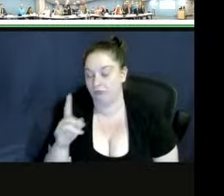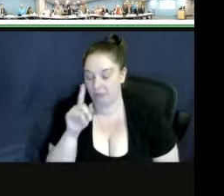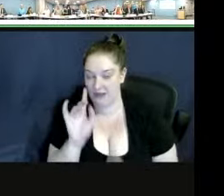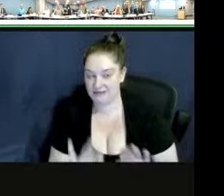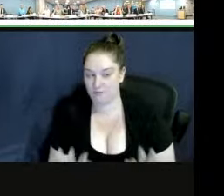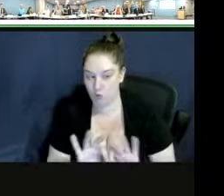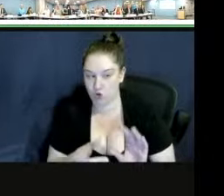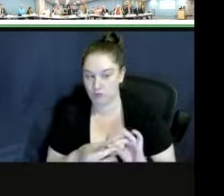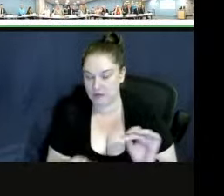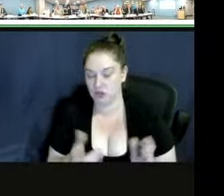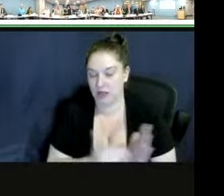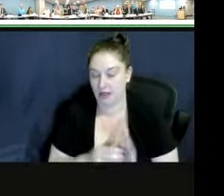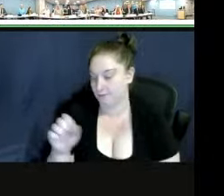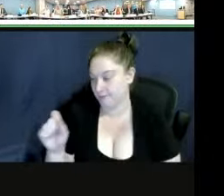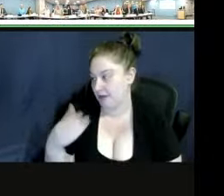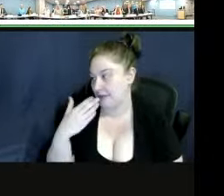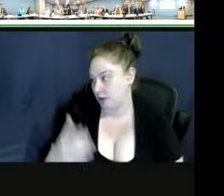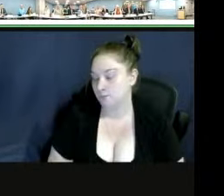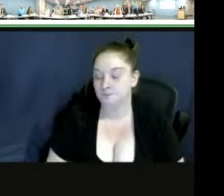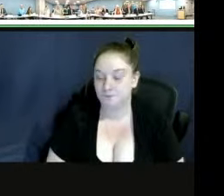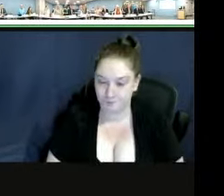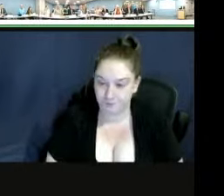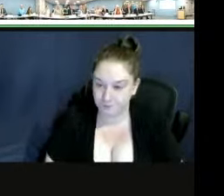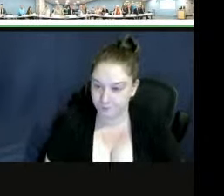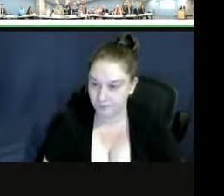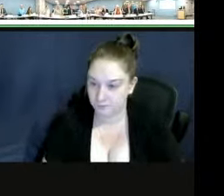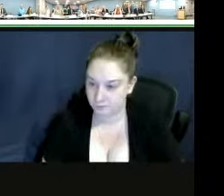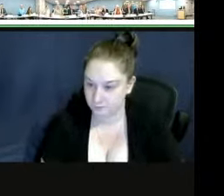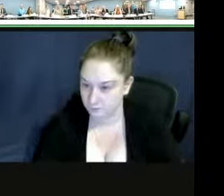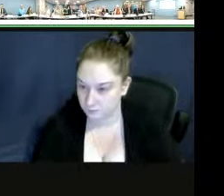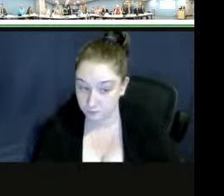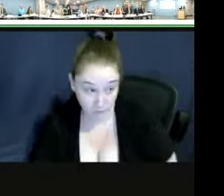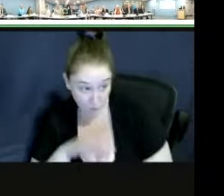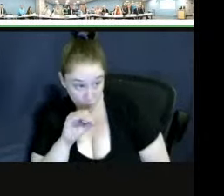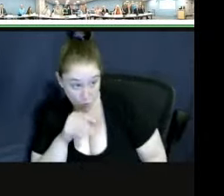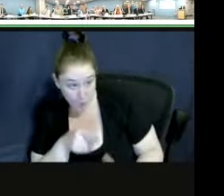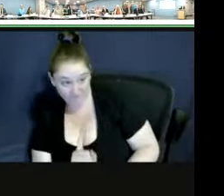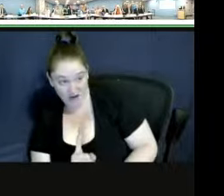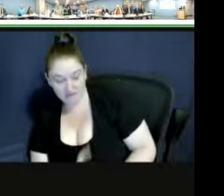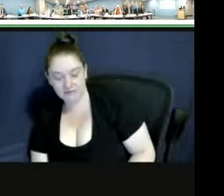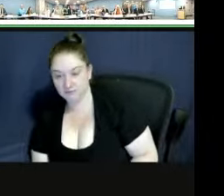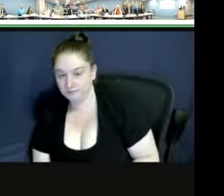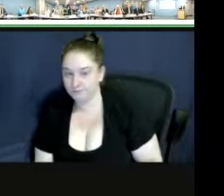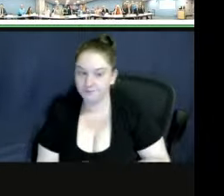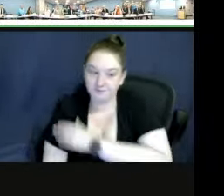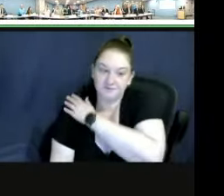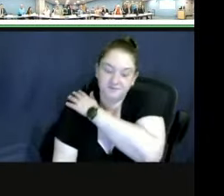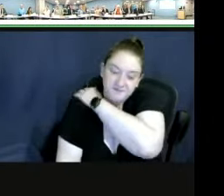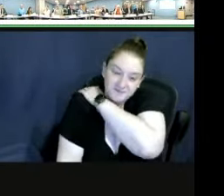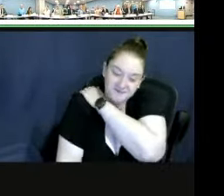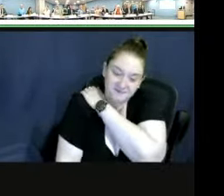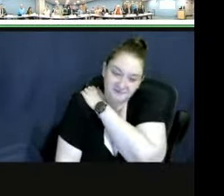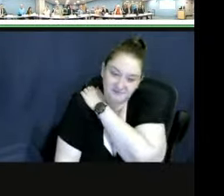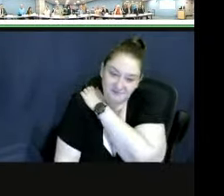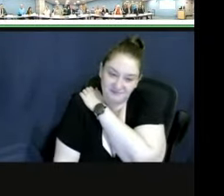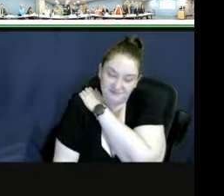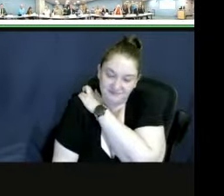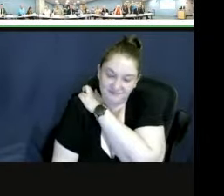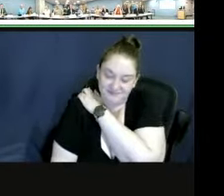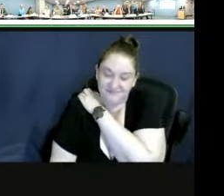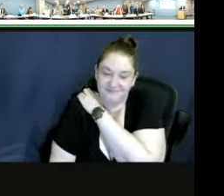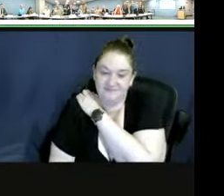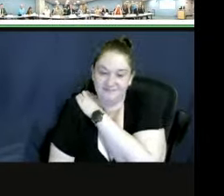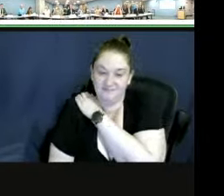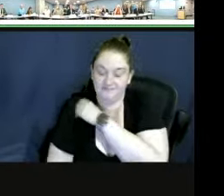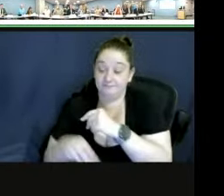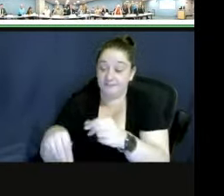aren't wonky to remember. Understood. No offense. No offense. In the packet, it